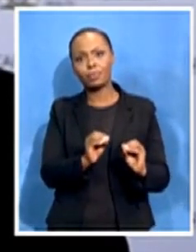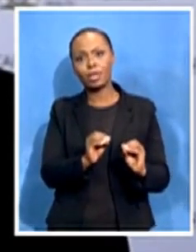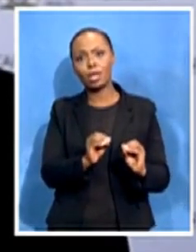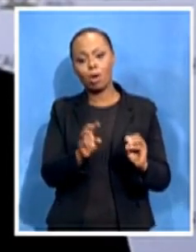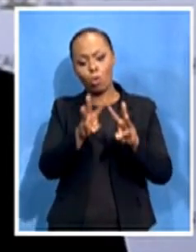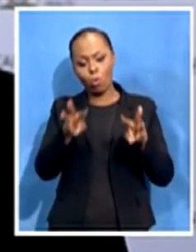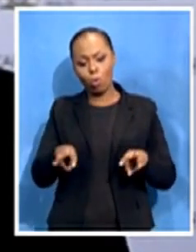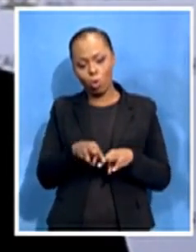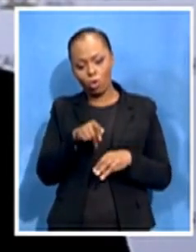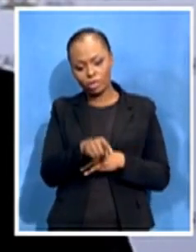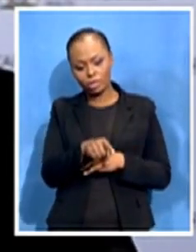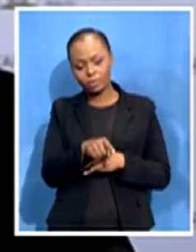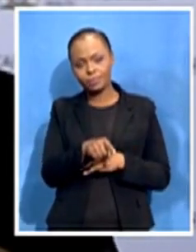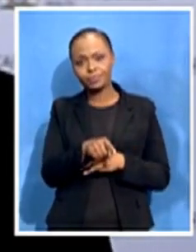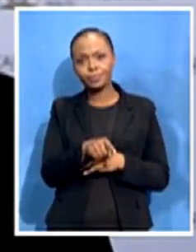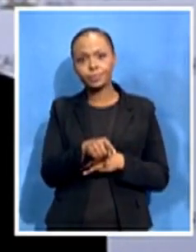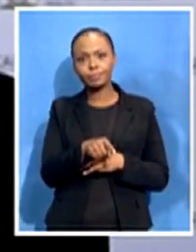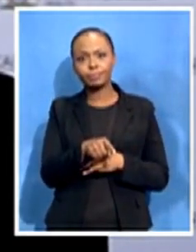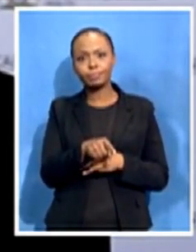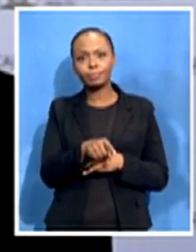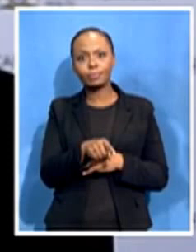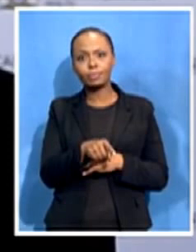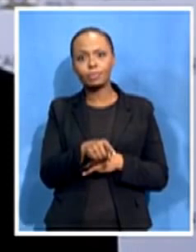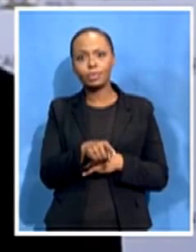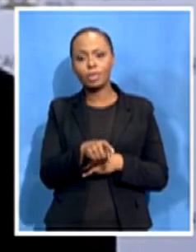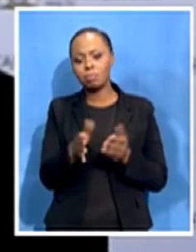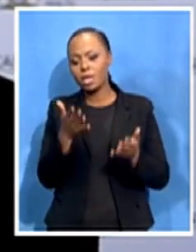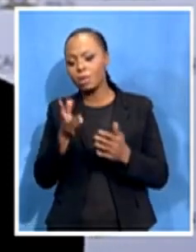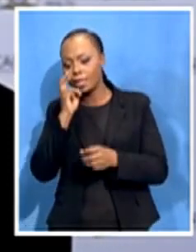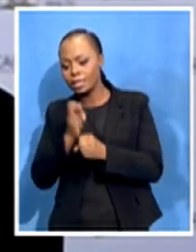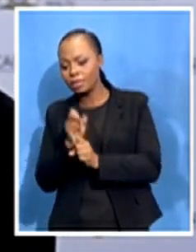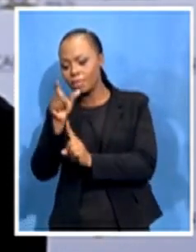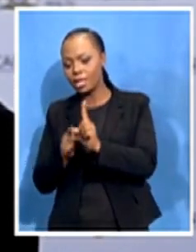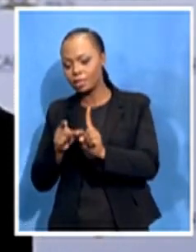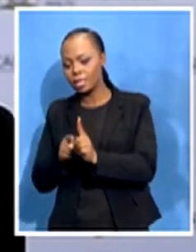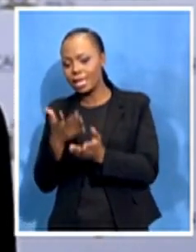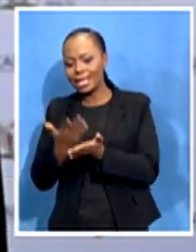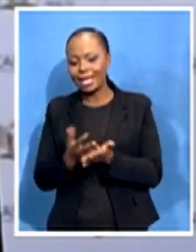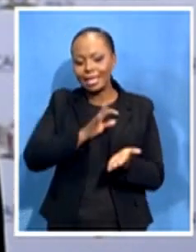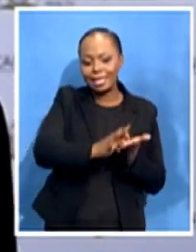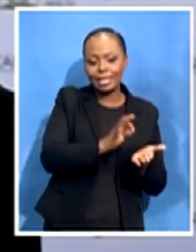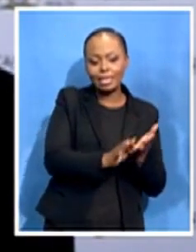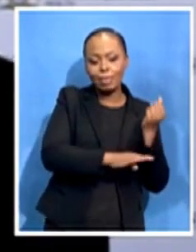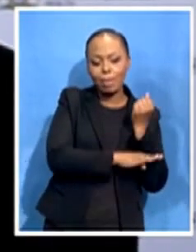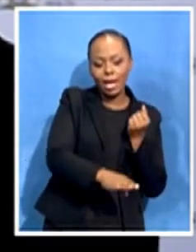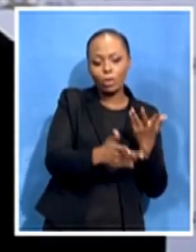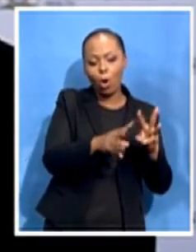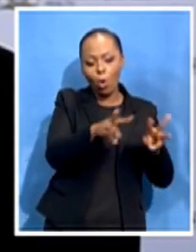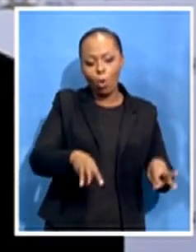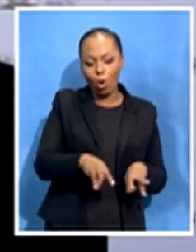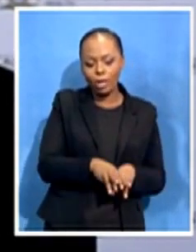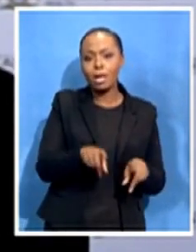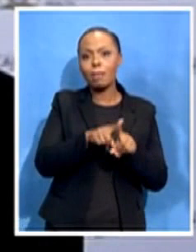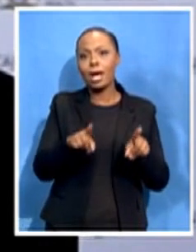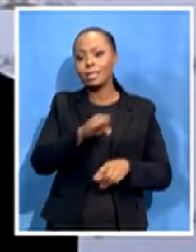of course you need someone to clean up that place. So because of the shortage, that's part of the delay. The second one